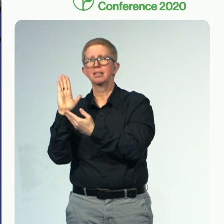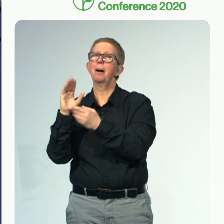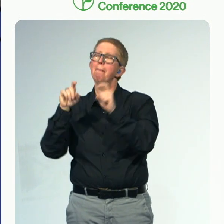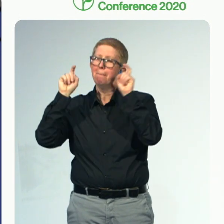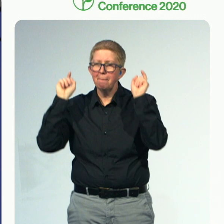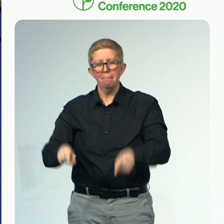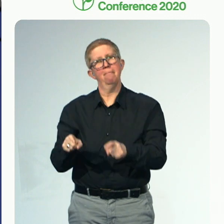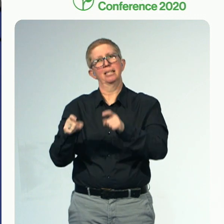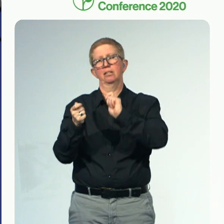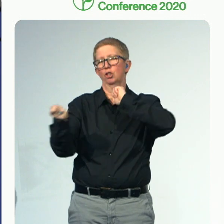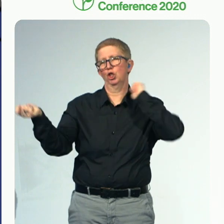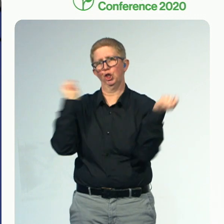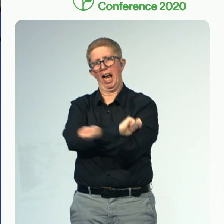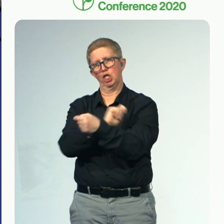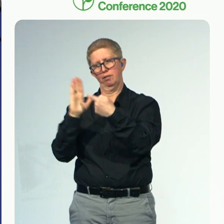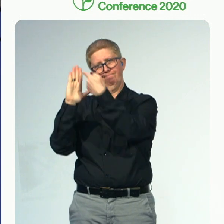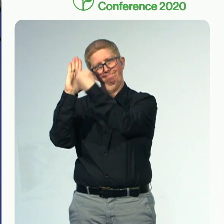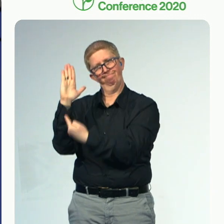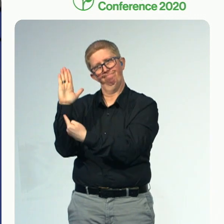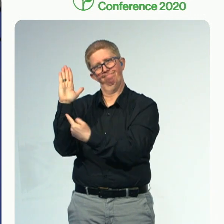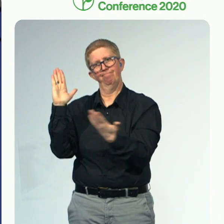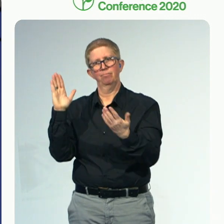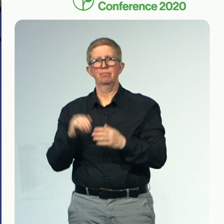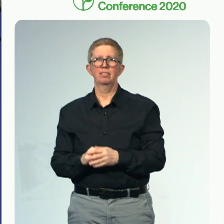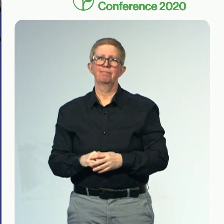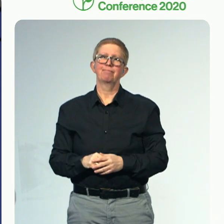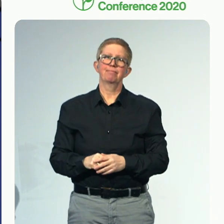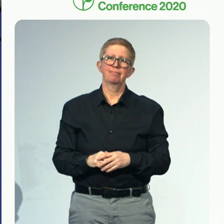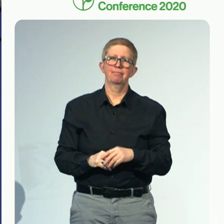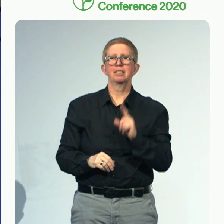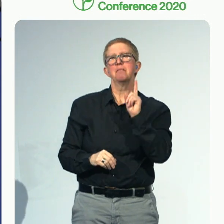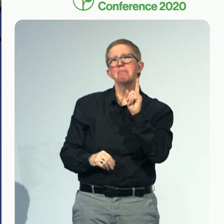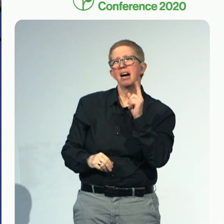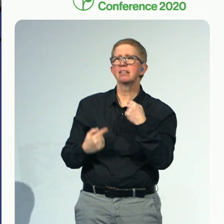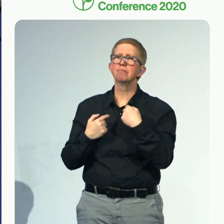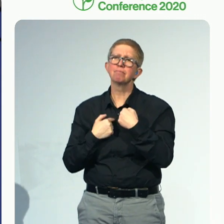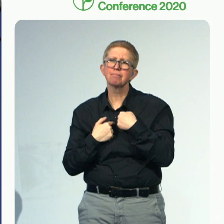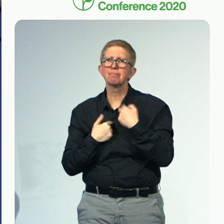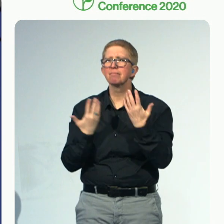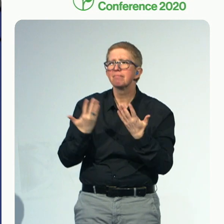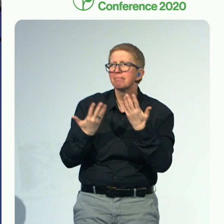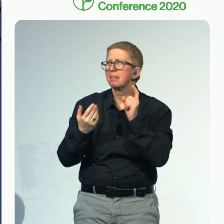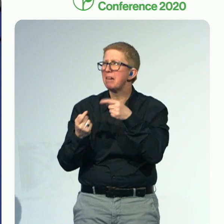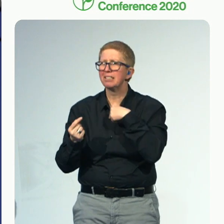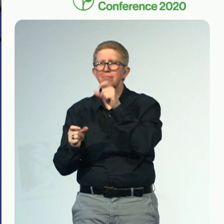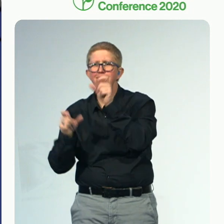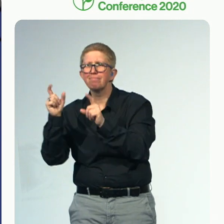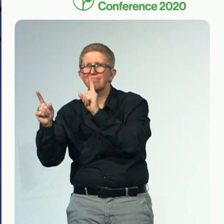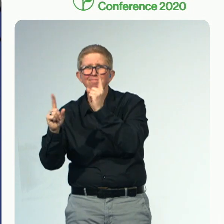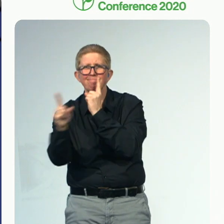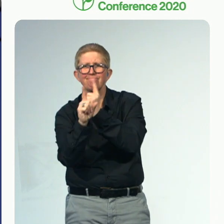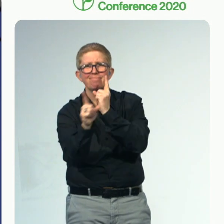also happens from the bottom up. So I would have personal conversations with anybody. I have conversations with people I meet on the bus. I have